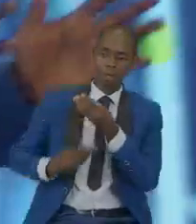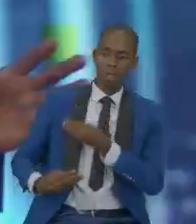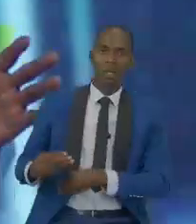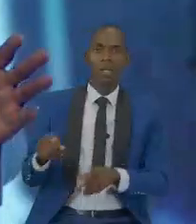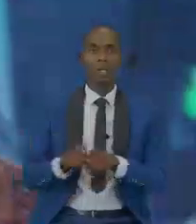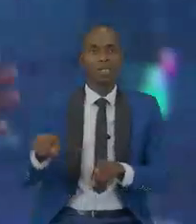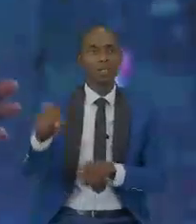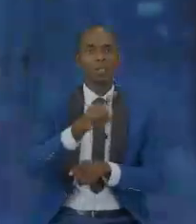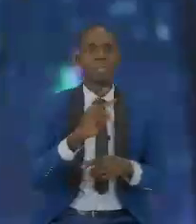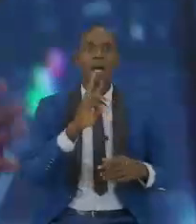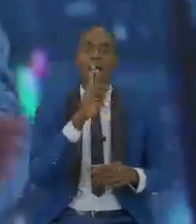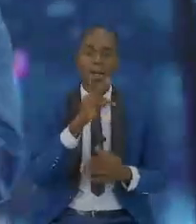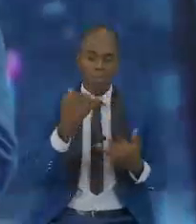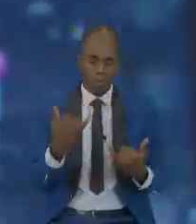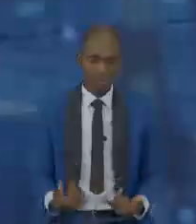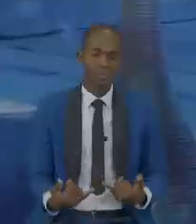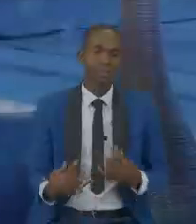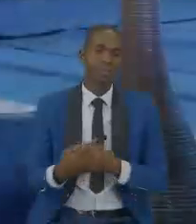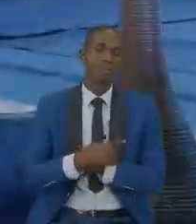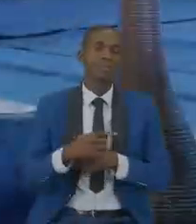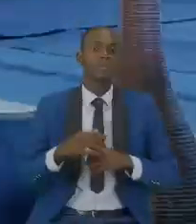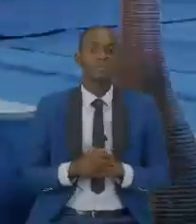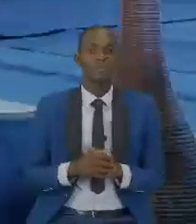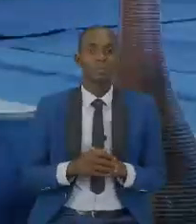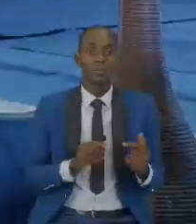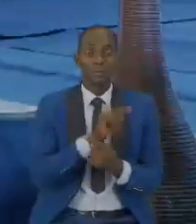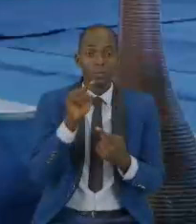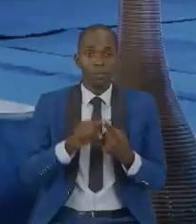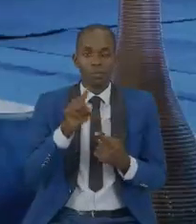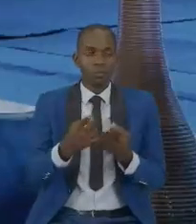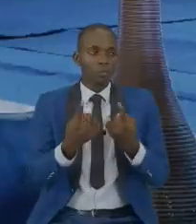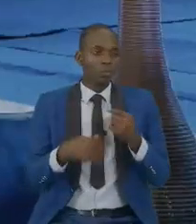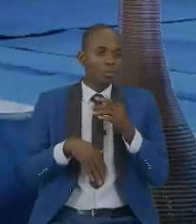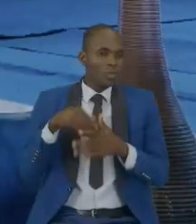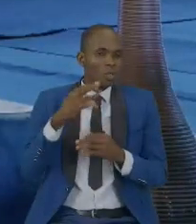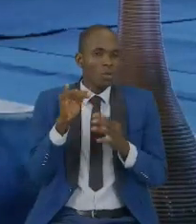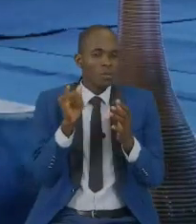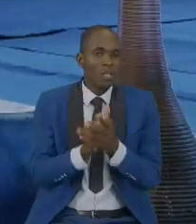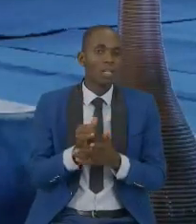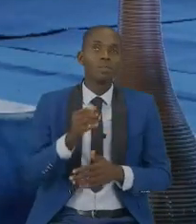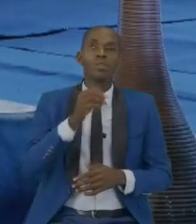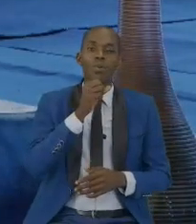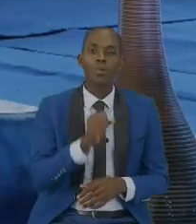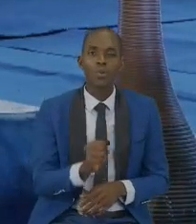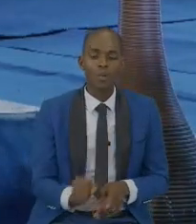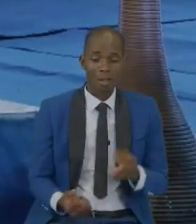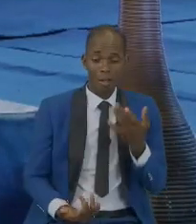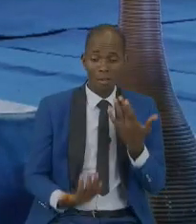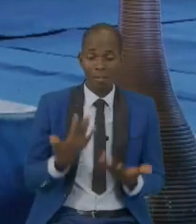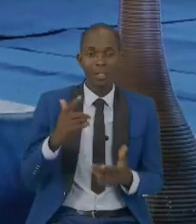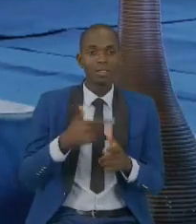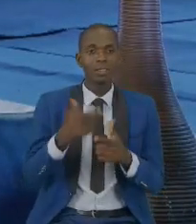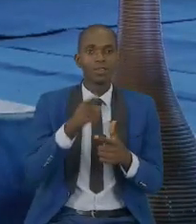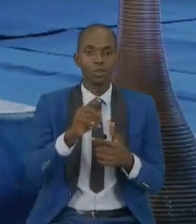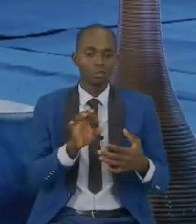day. As ye are this day. When you come out of that ancient furnace, then you belong to the